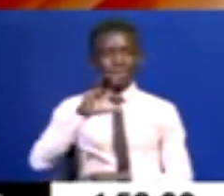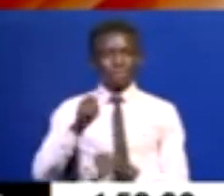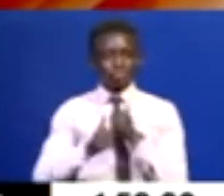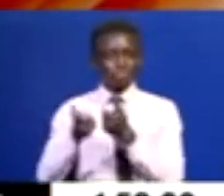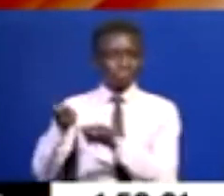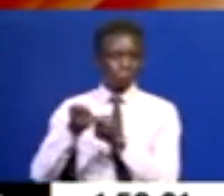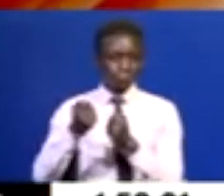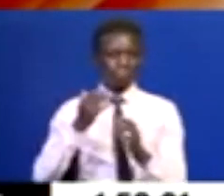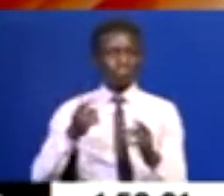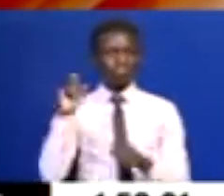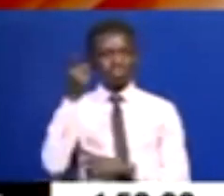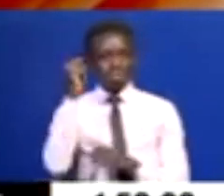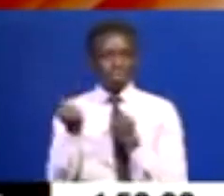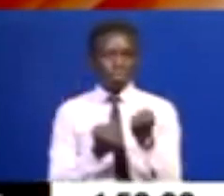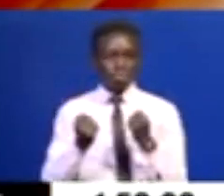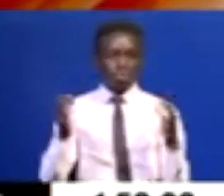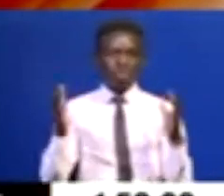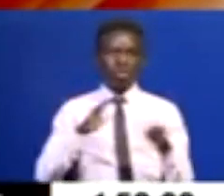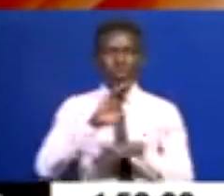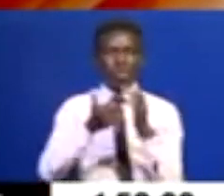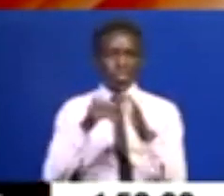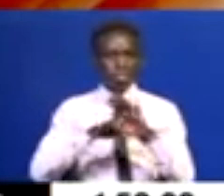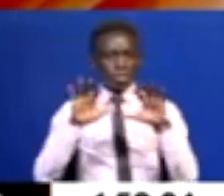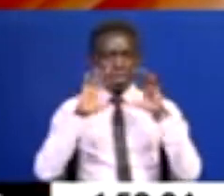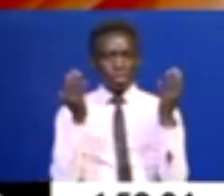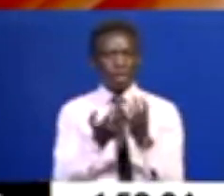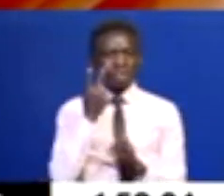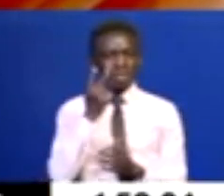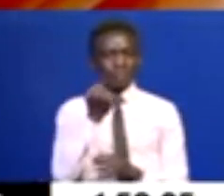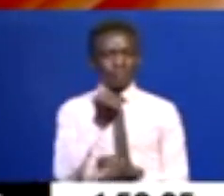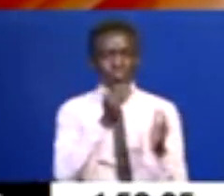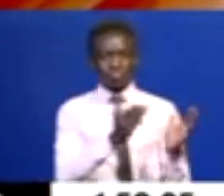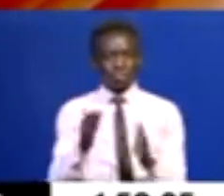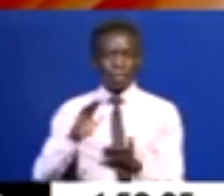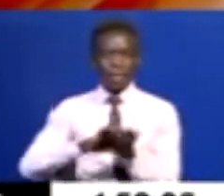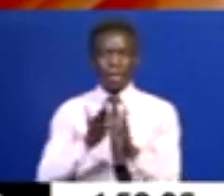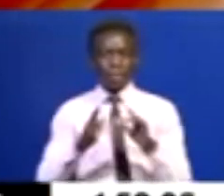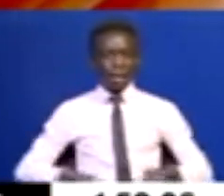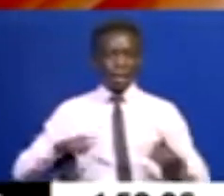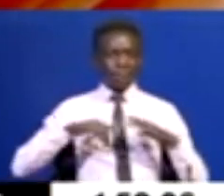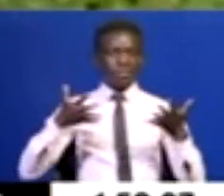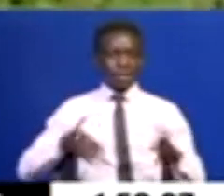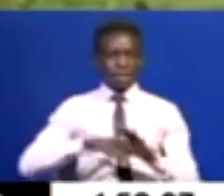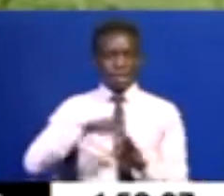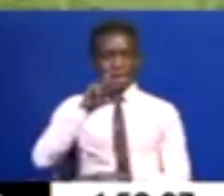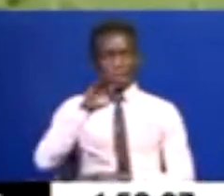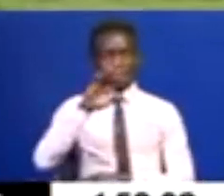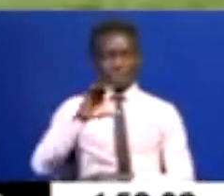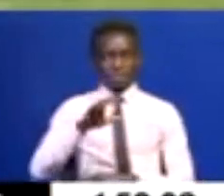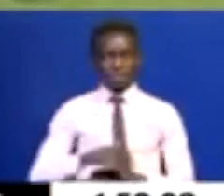drivers from all over the world, will see five stages beamed live right here on KBC Channel 1.